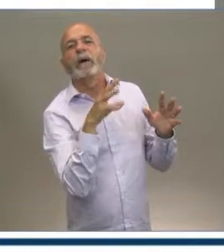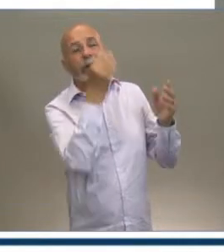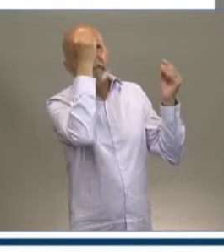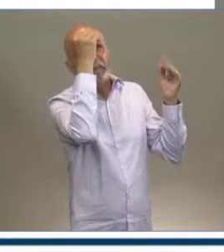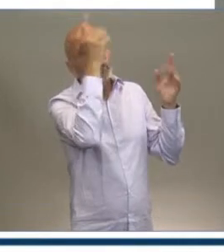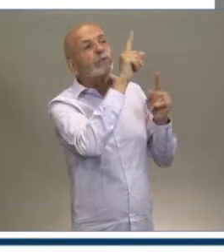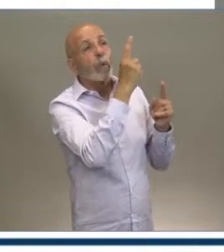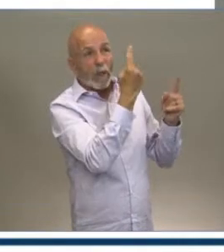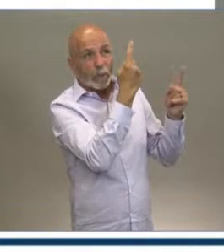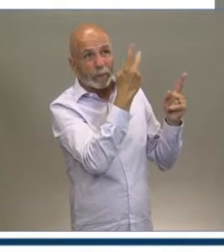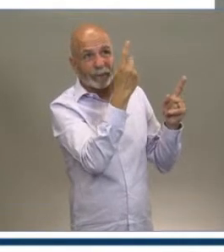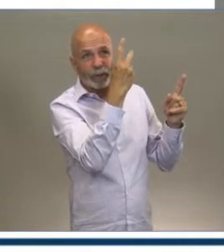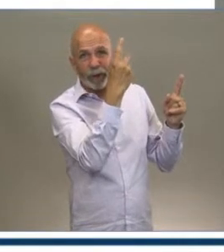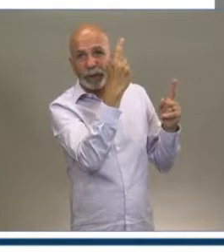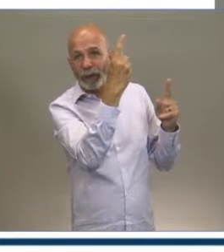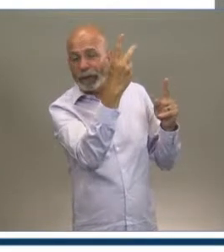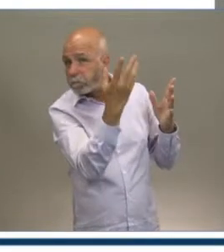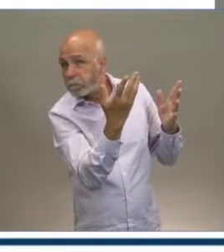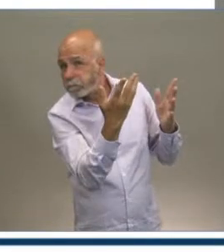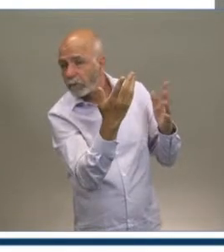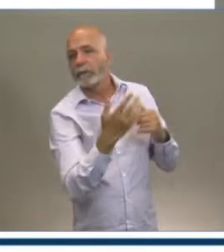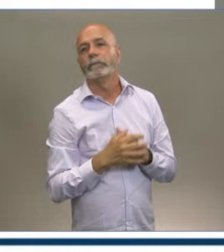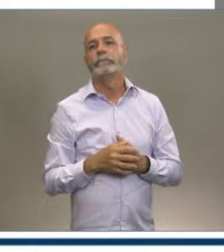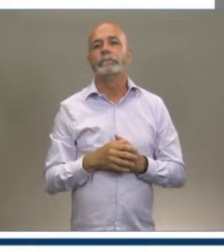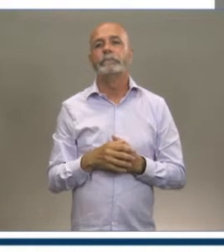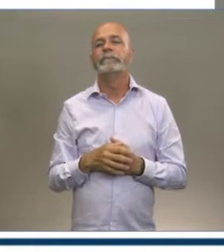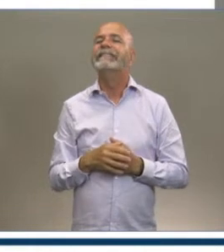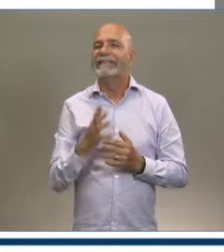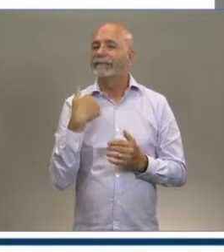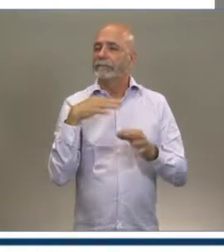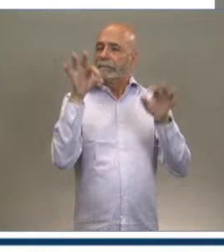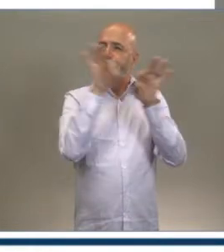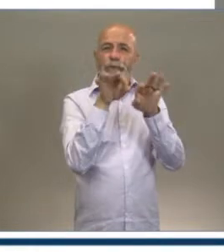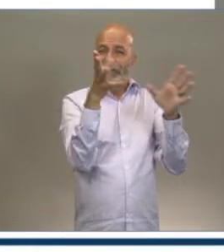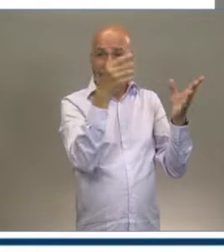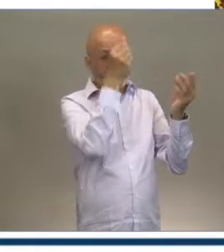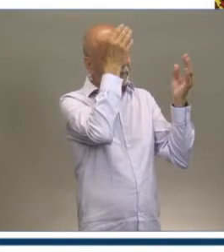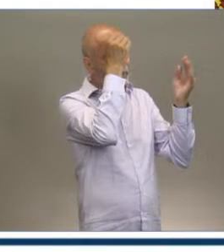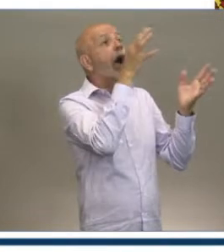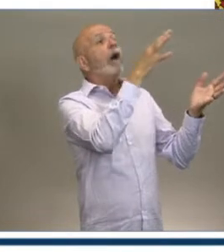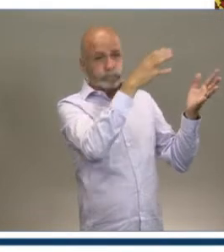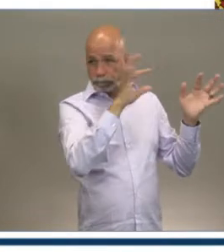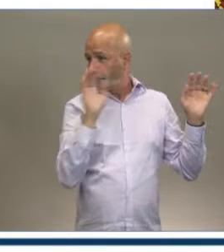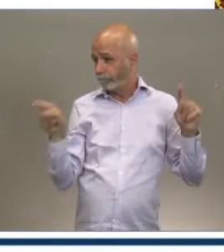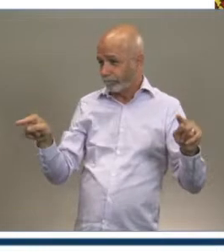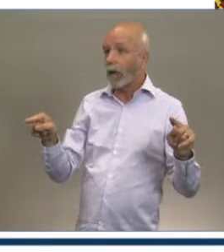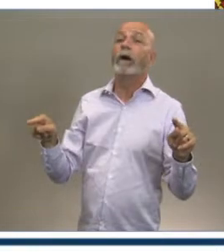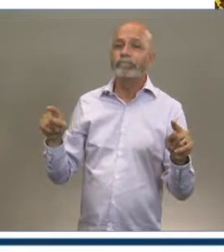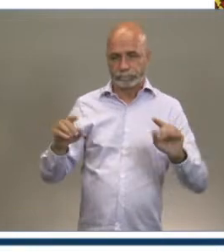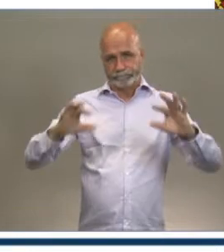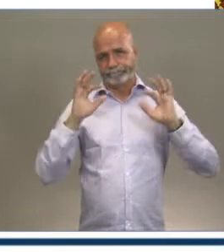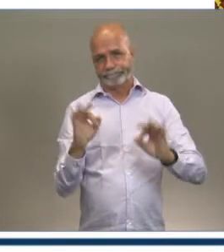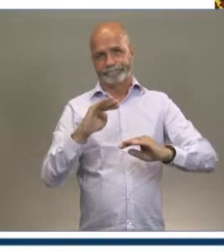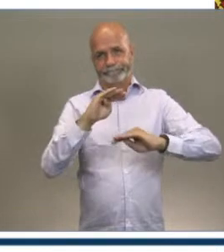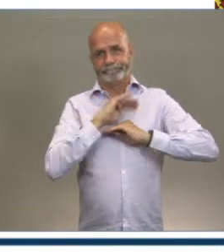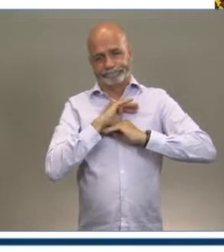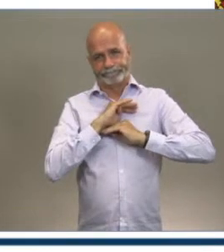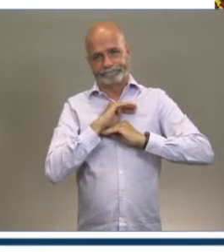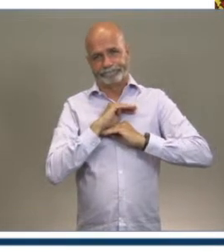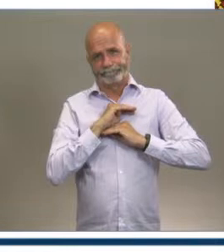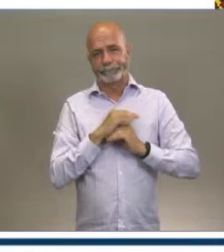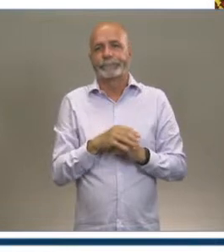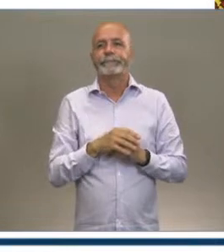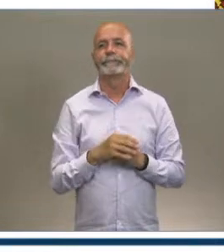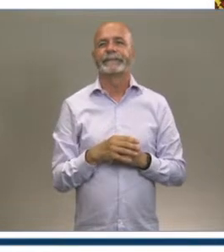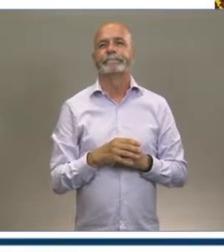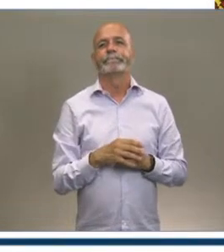vaccine in other provinces, and we need that to be increasing as well. Jean, do you have a follow-up? I do indeed, and this one's